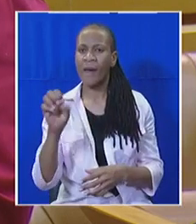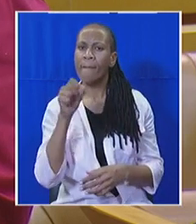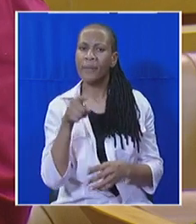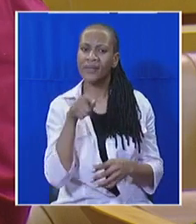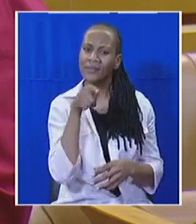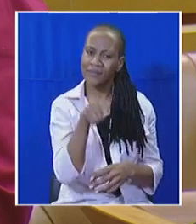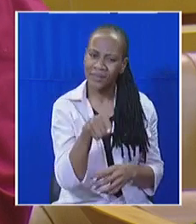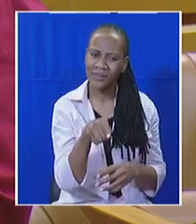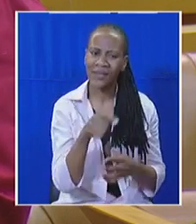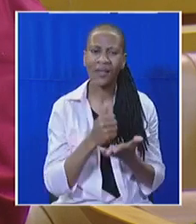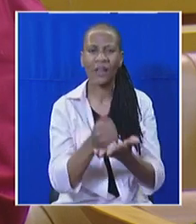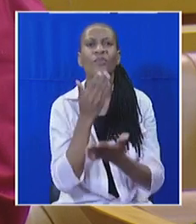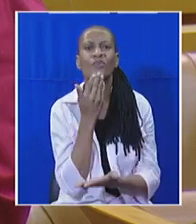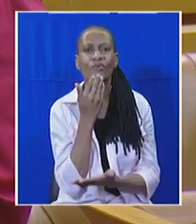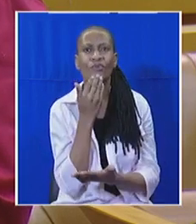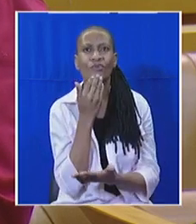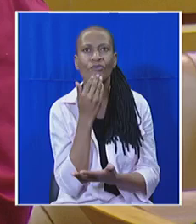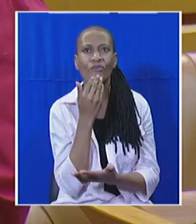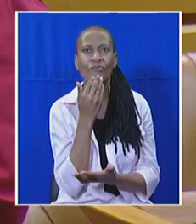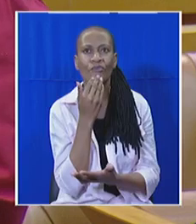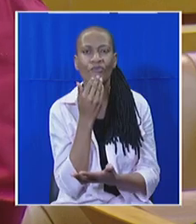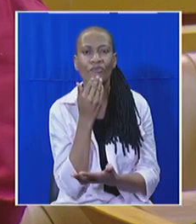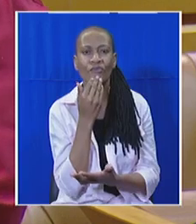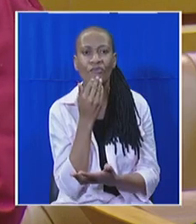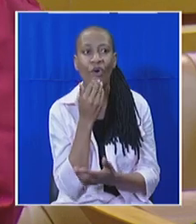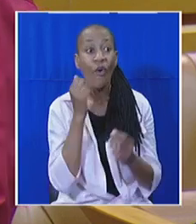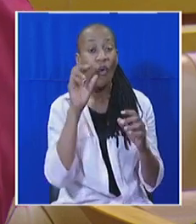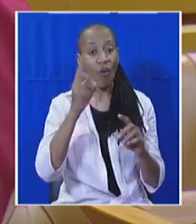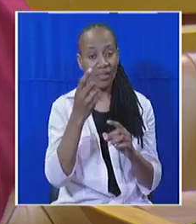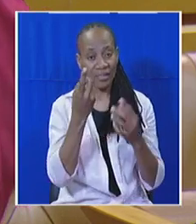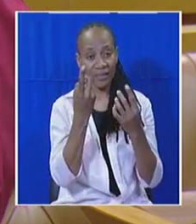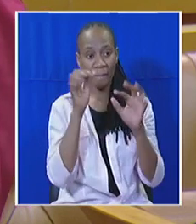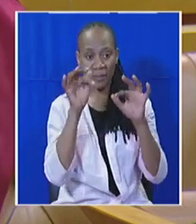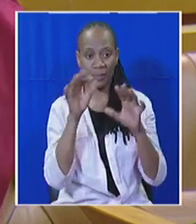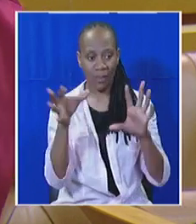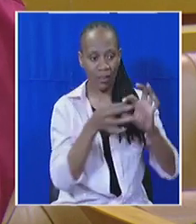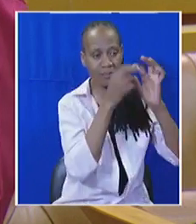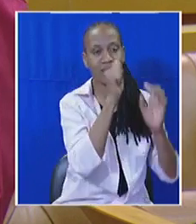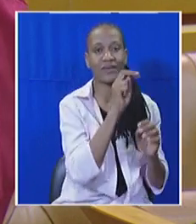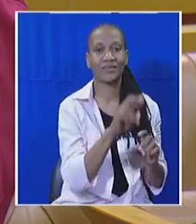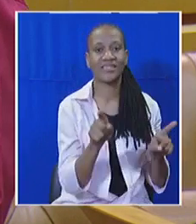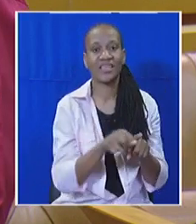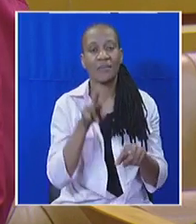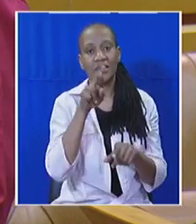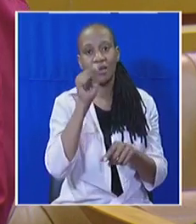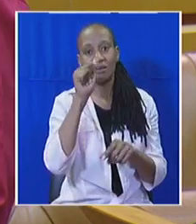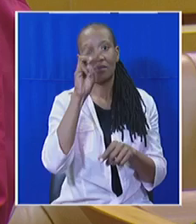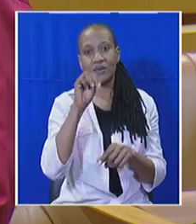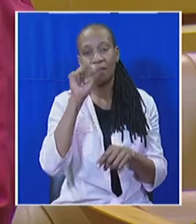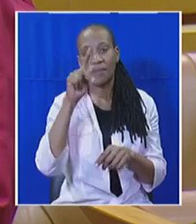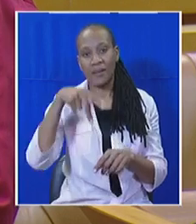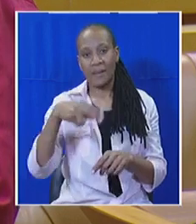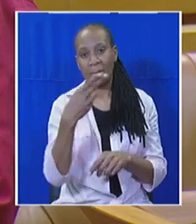ruling party, such as Mr. Cyril Ramaphosa. 4, this resulted in Mr. Ramaphosa's appointment to